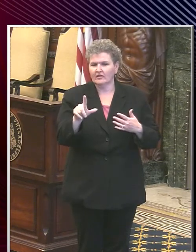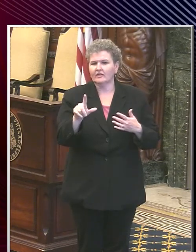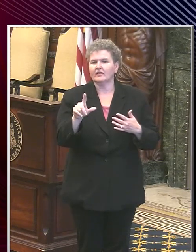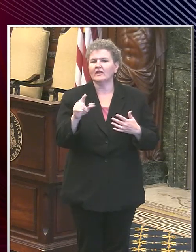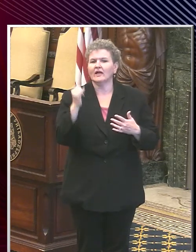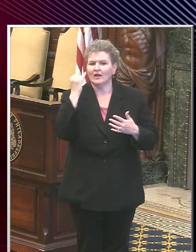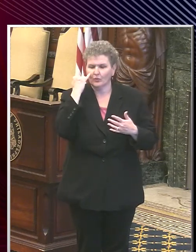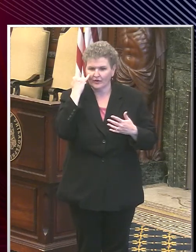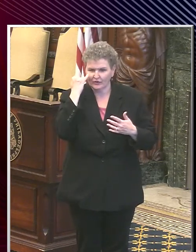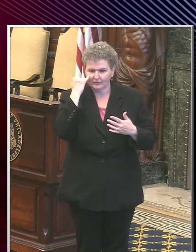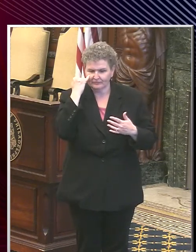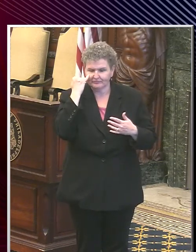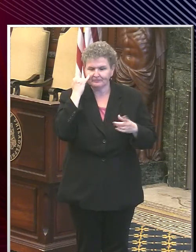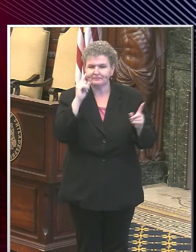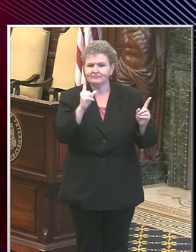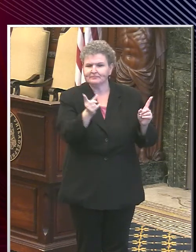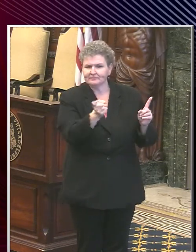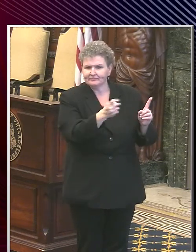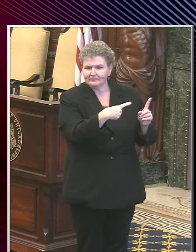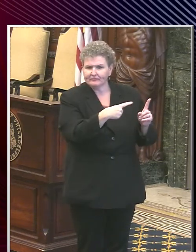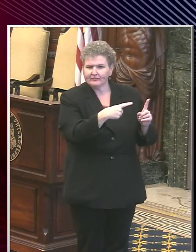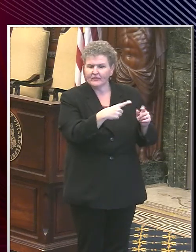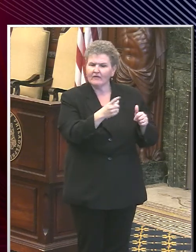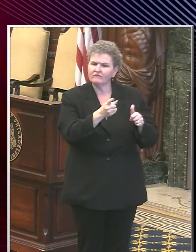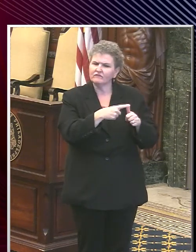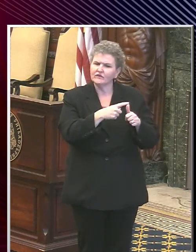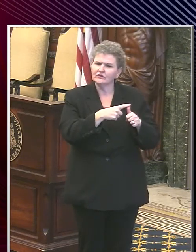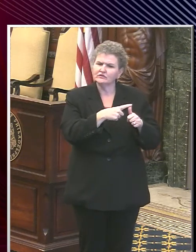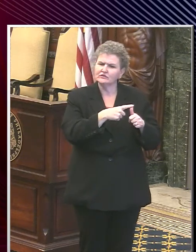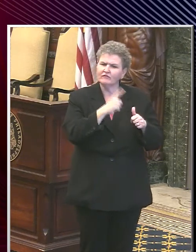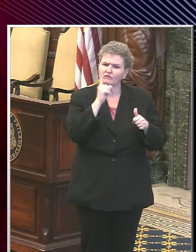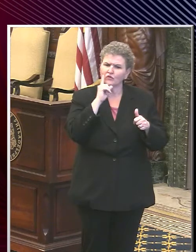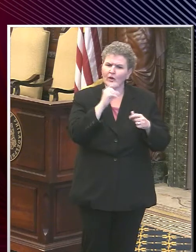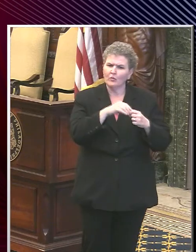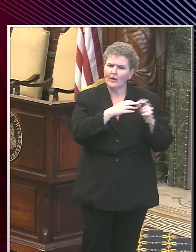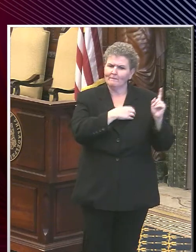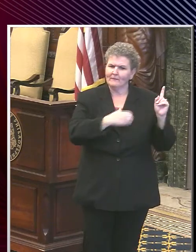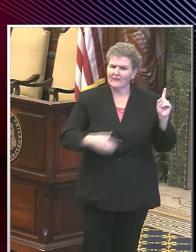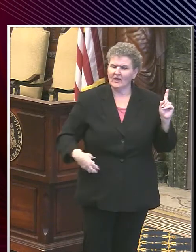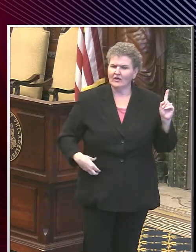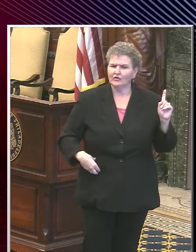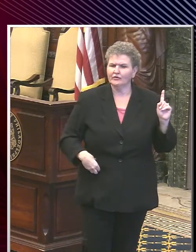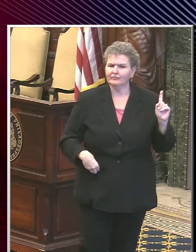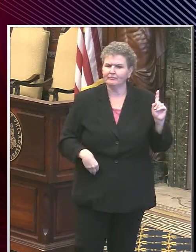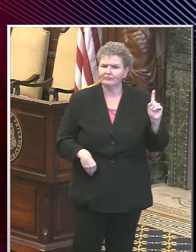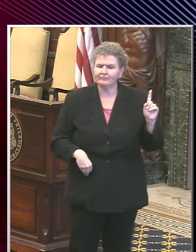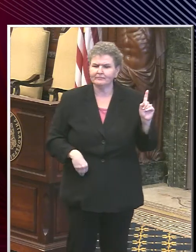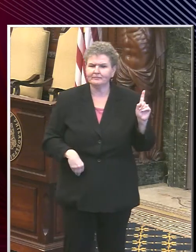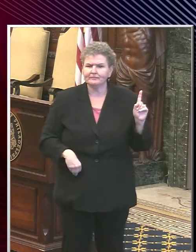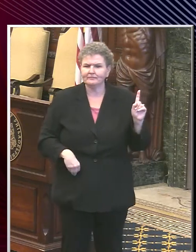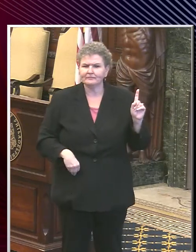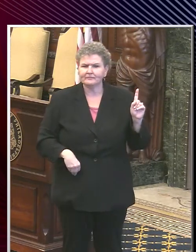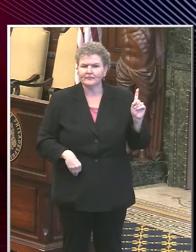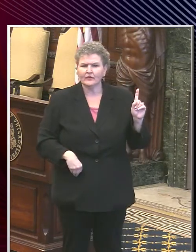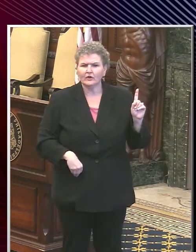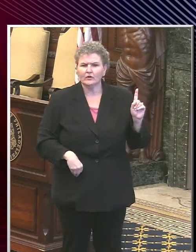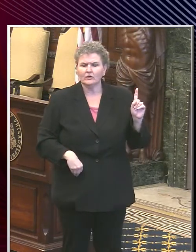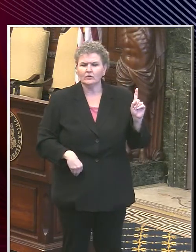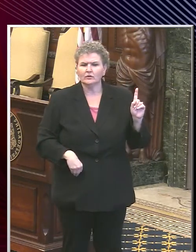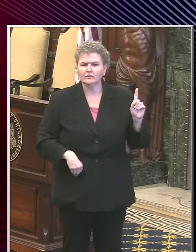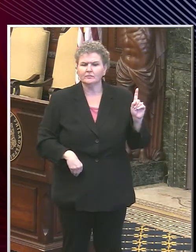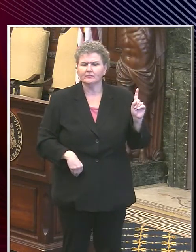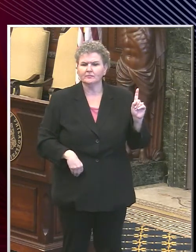Hi. First, I have a question for Mayor Kenney. I know you said you're not going to